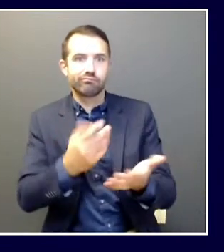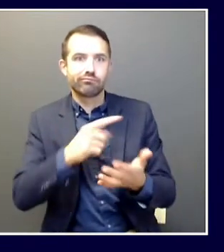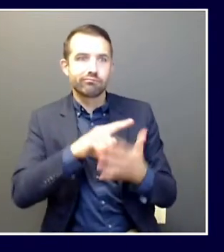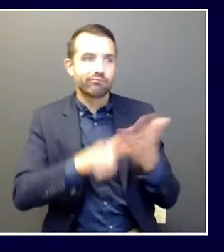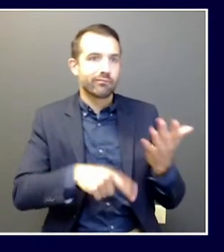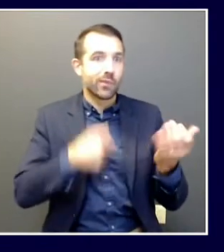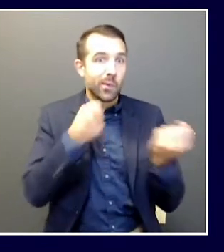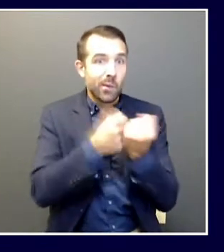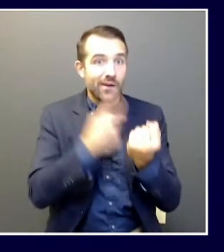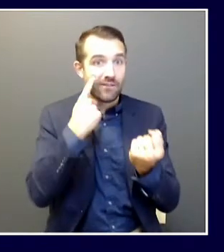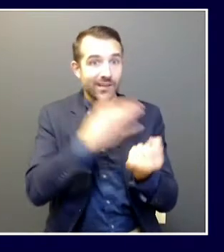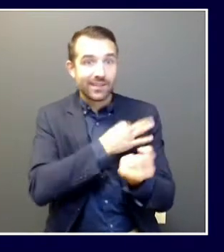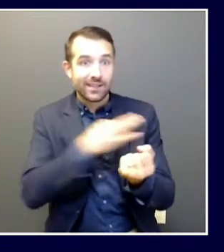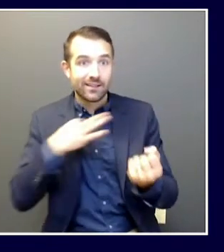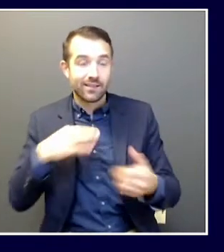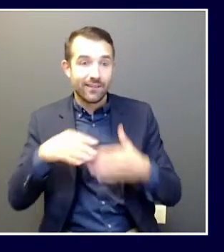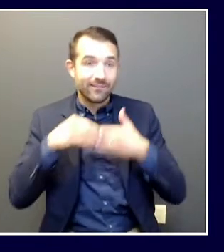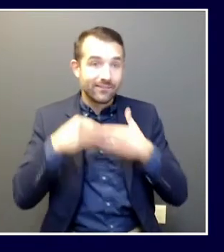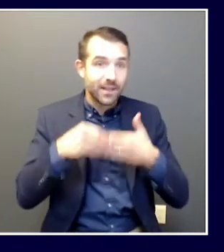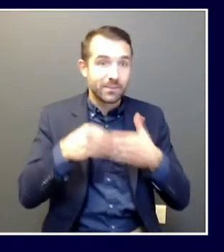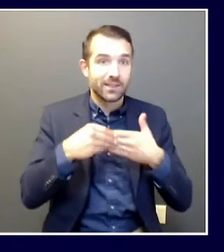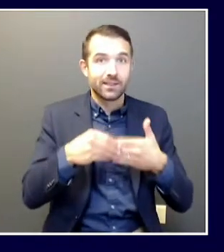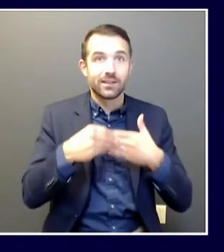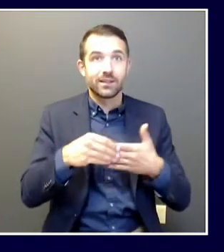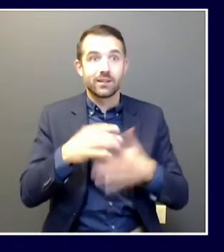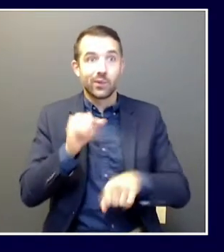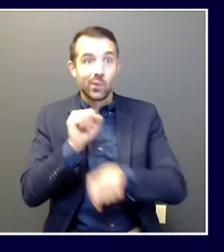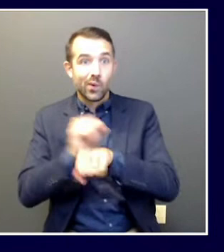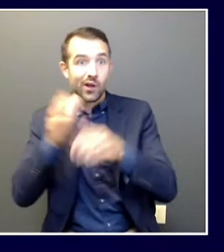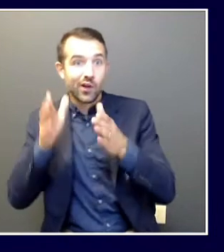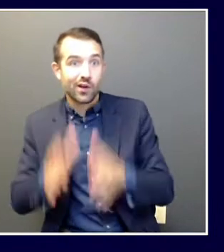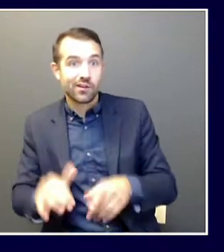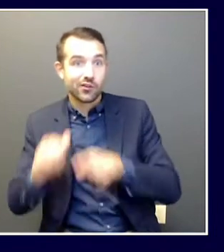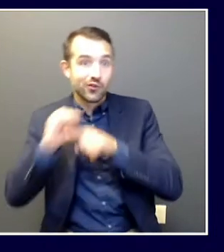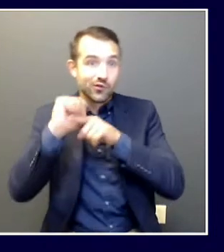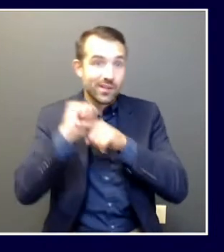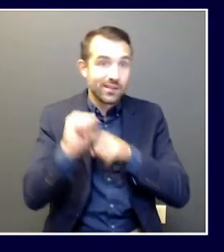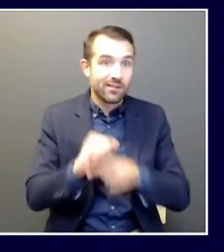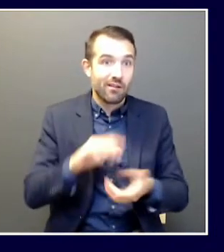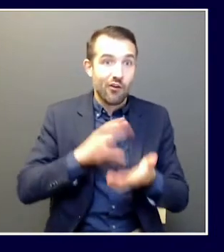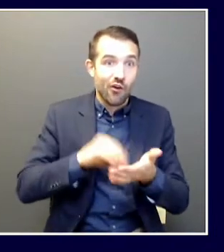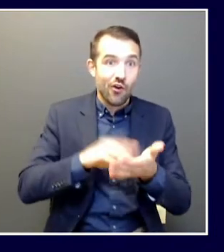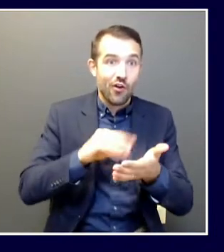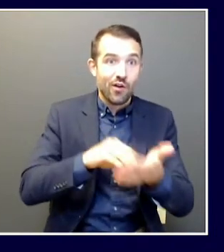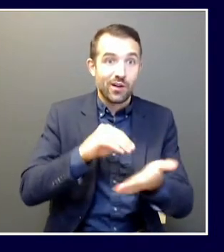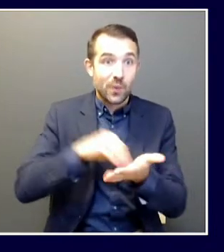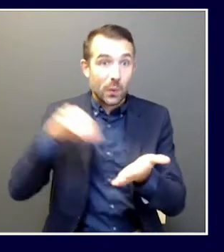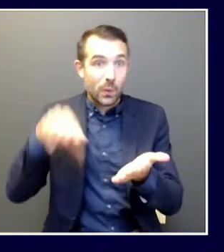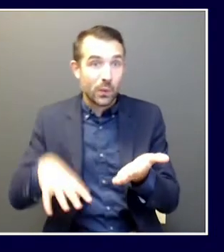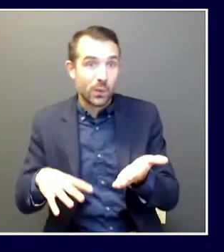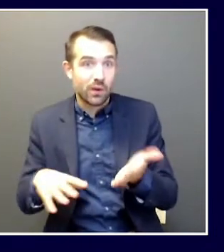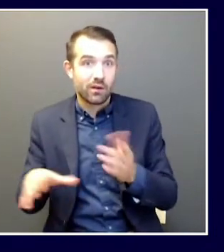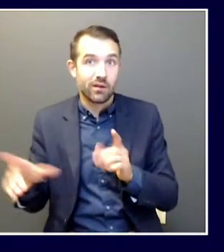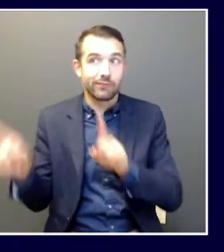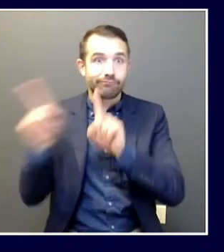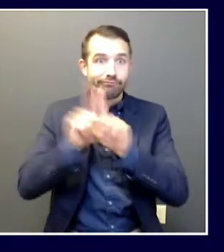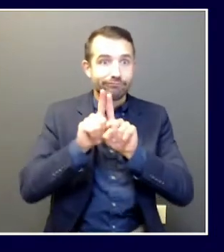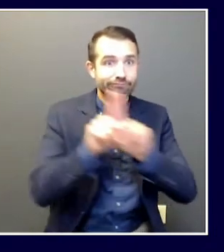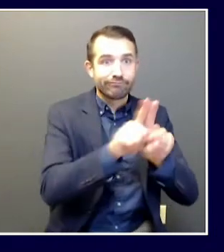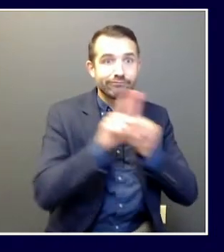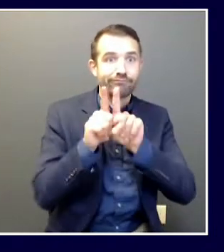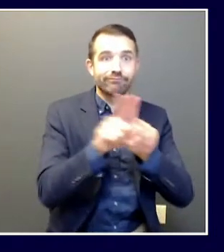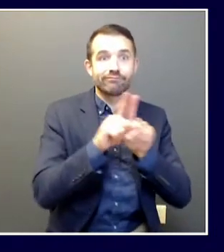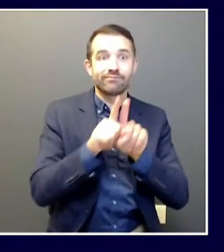of workers and trainees, and other ways to preserve access to services. We provided $25 million last